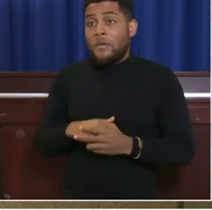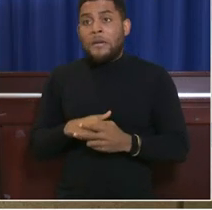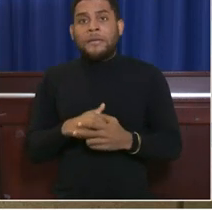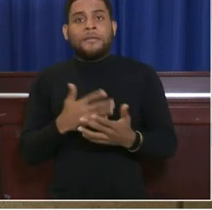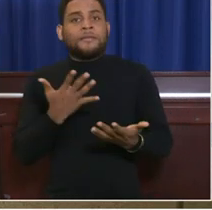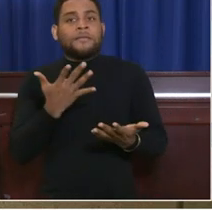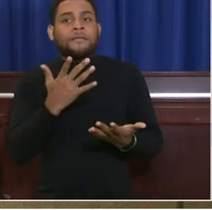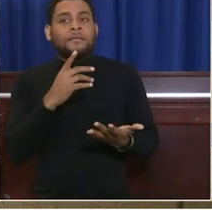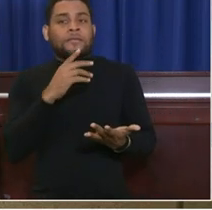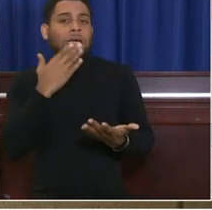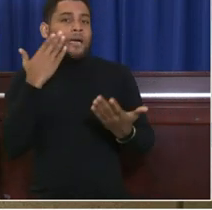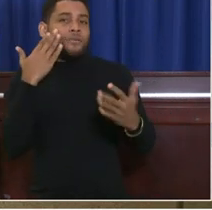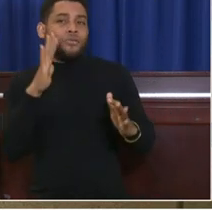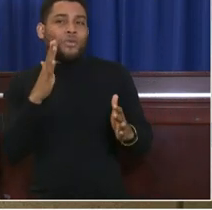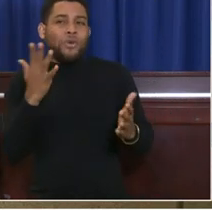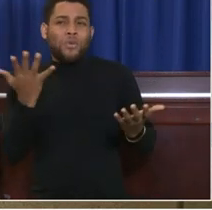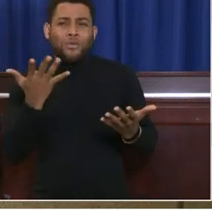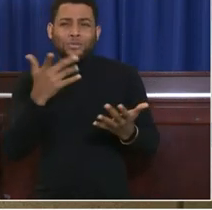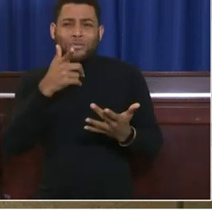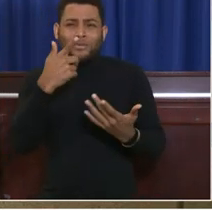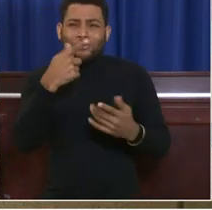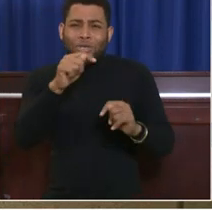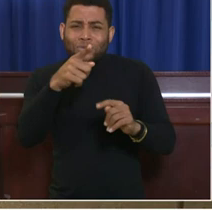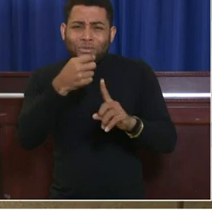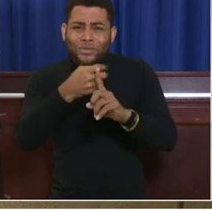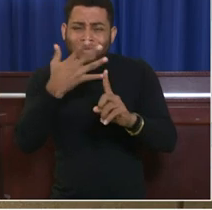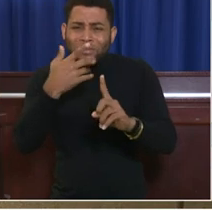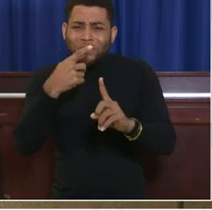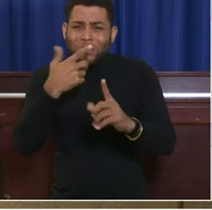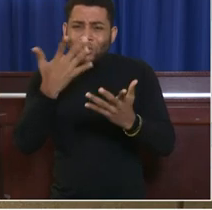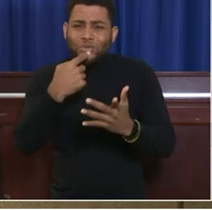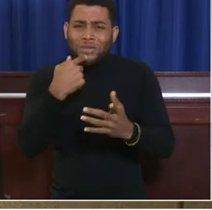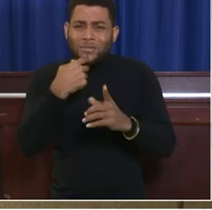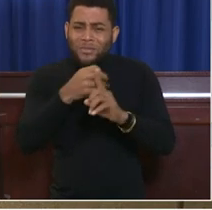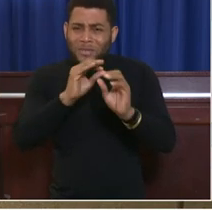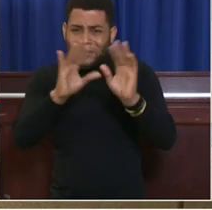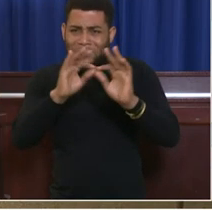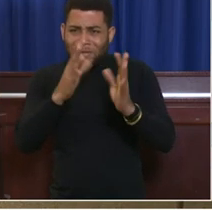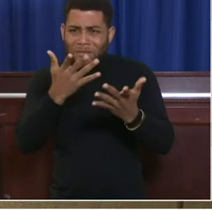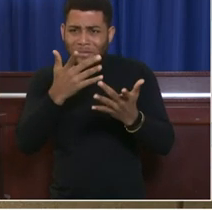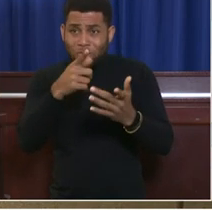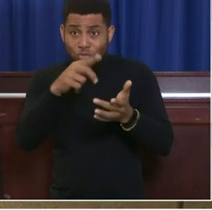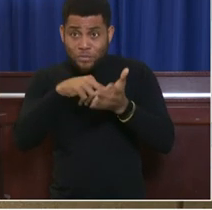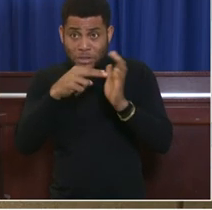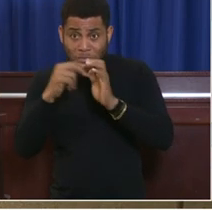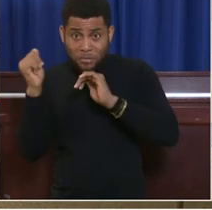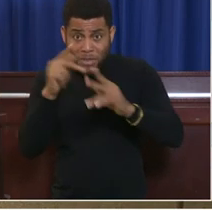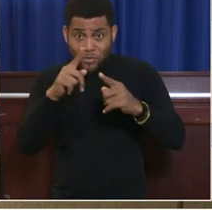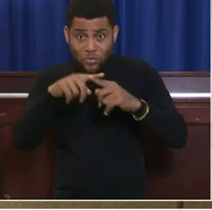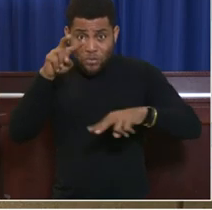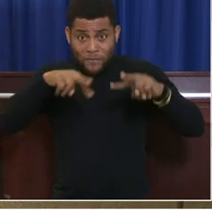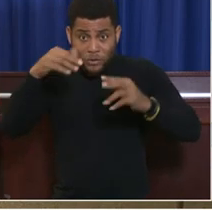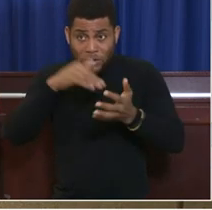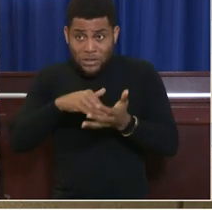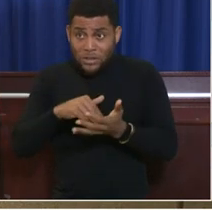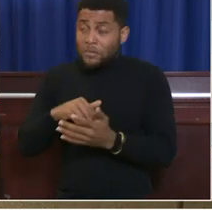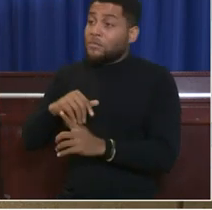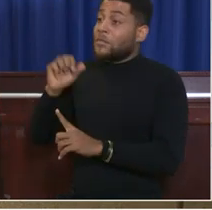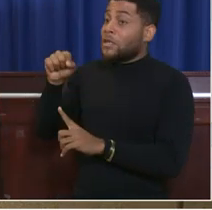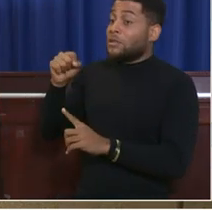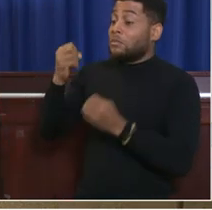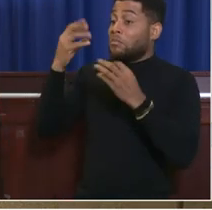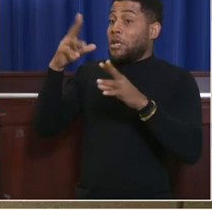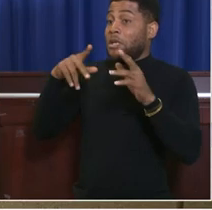go back into supervision? Right. A lot of these people were picked up for non-compliance, for not showing up, or not